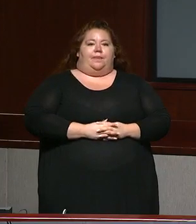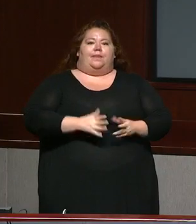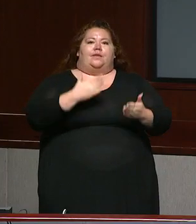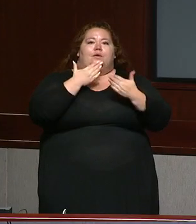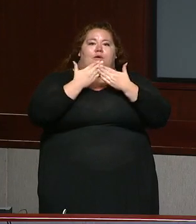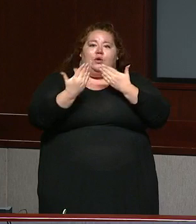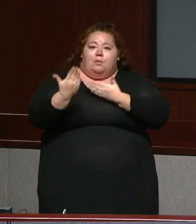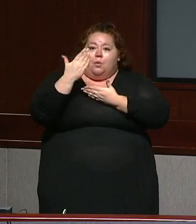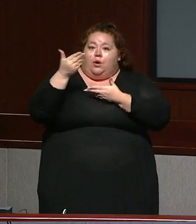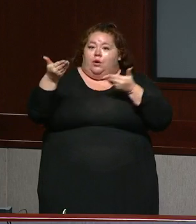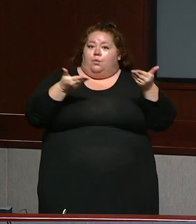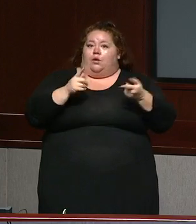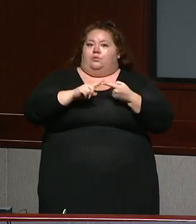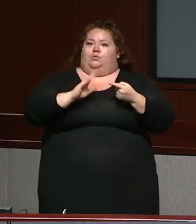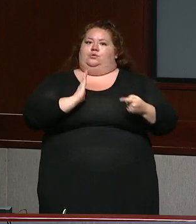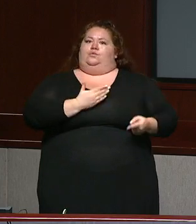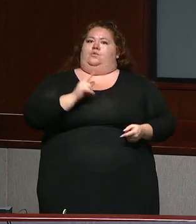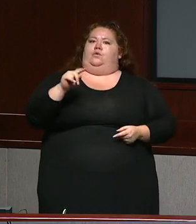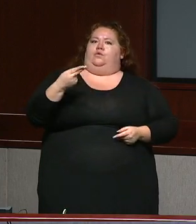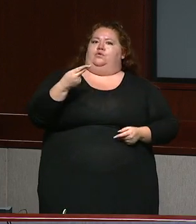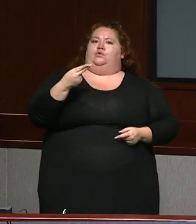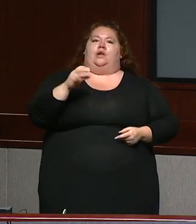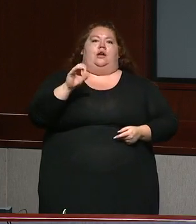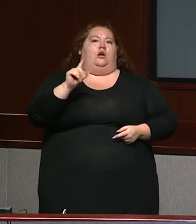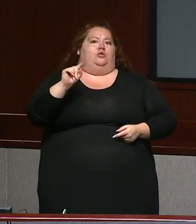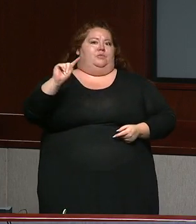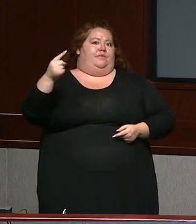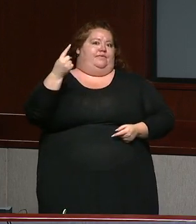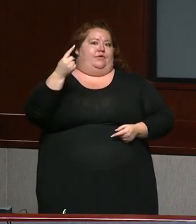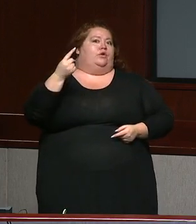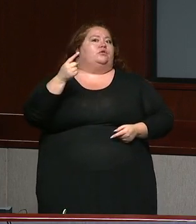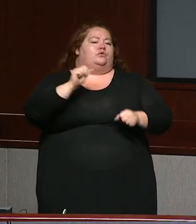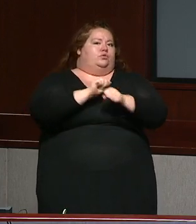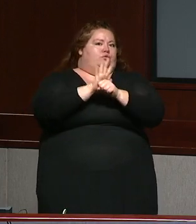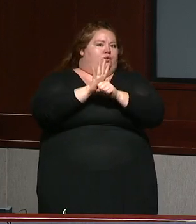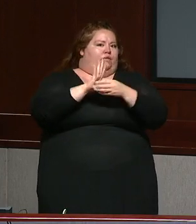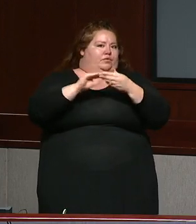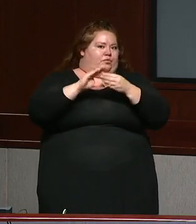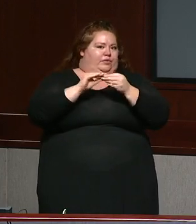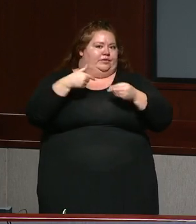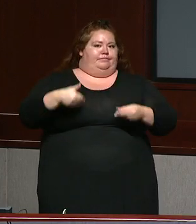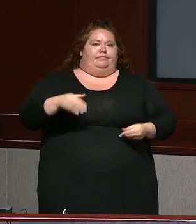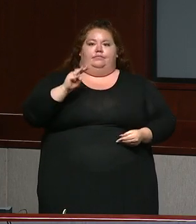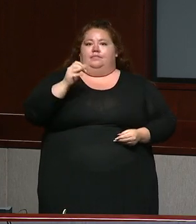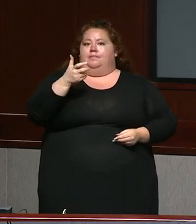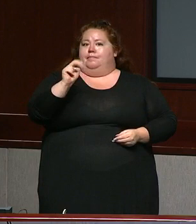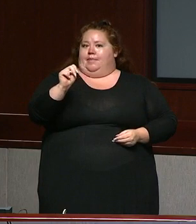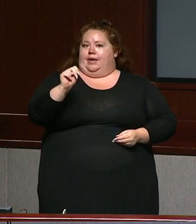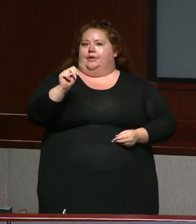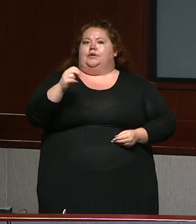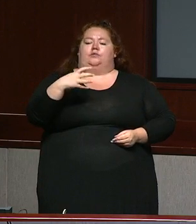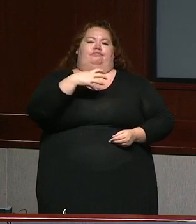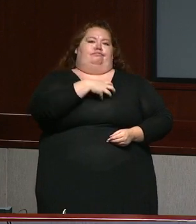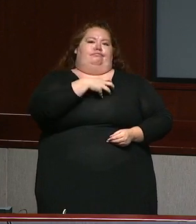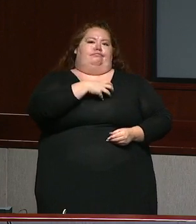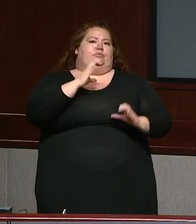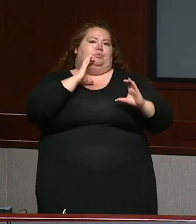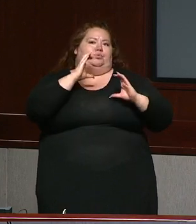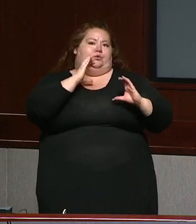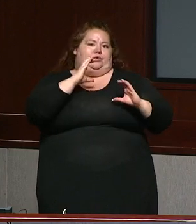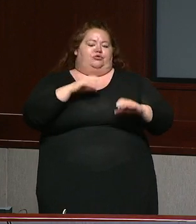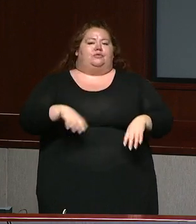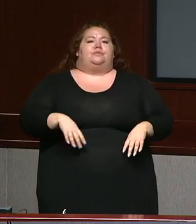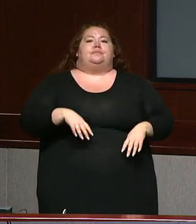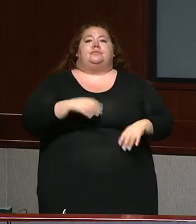Good morning and welcome to our Thursday, October 1st COVID-19 briefing. I'm Megan Pearson, your Chief Communications Officer, and today we have Ryan